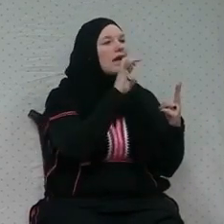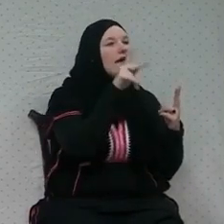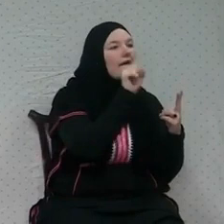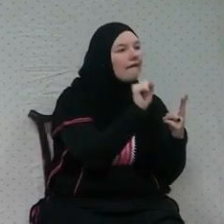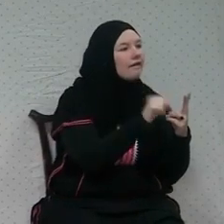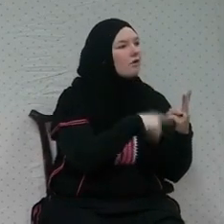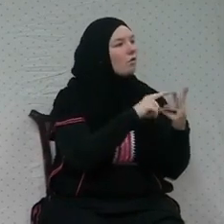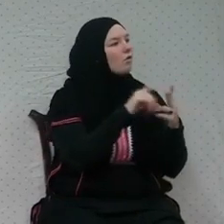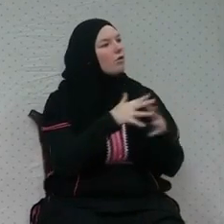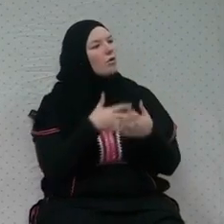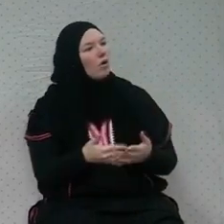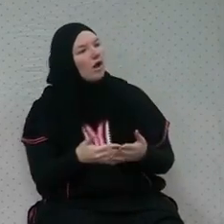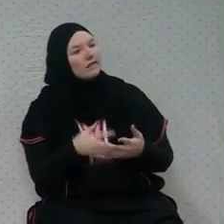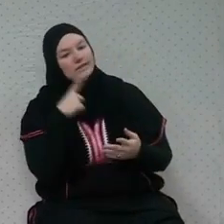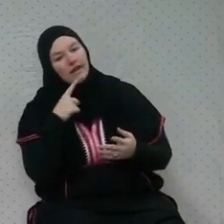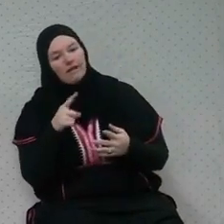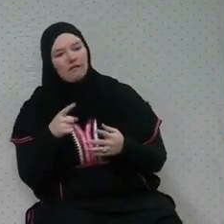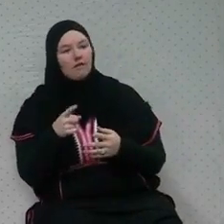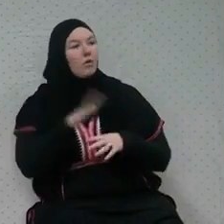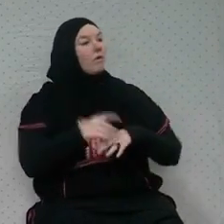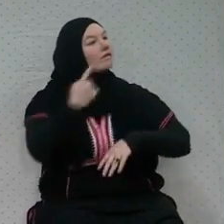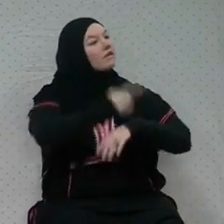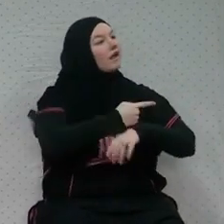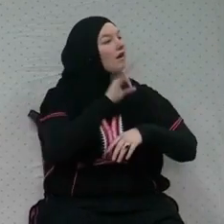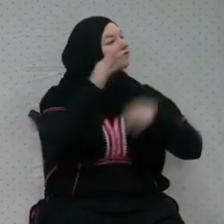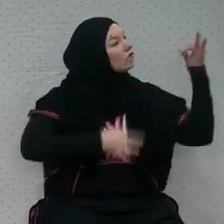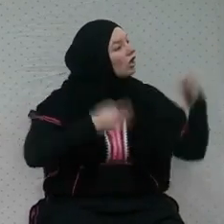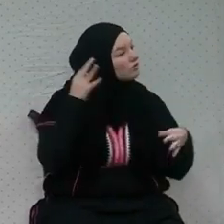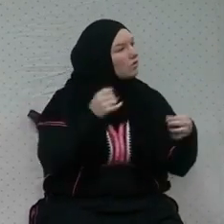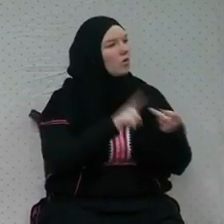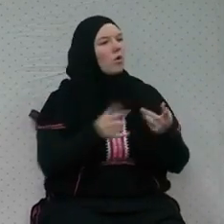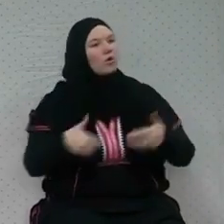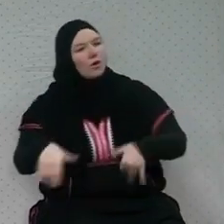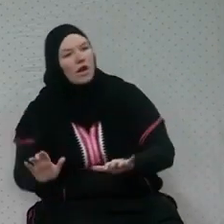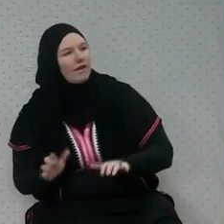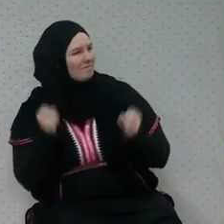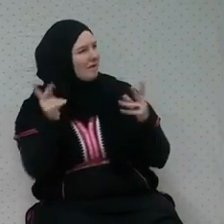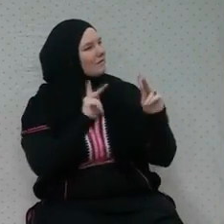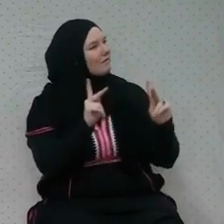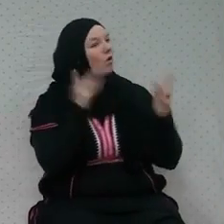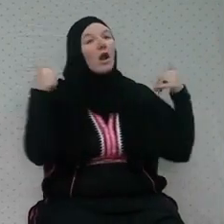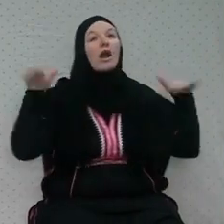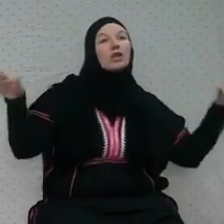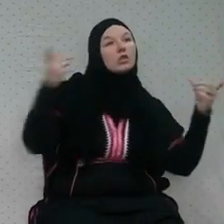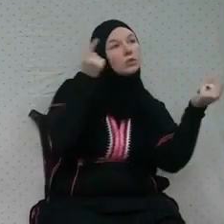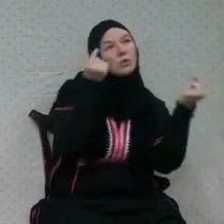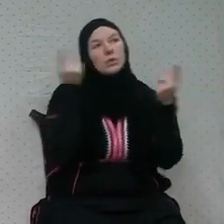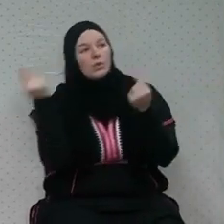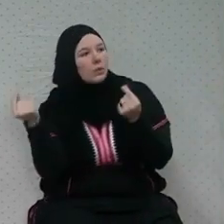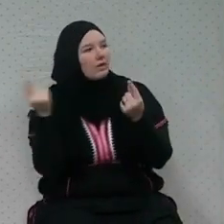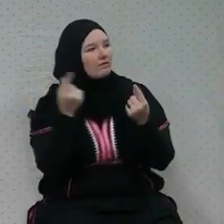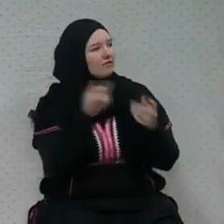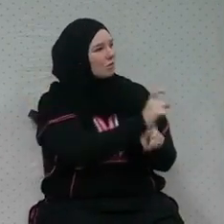the Quran said this, or the day of judgment, or the grave, or what angels do and do not do in the